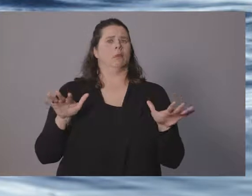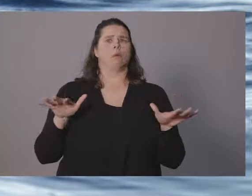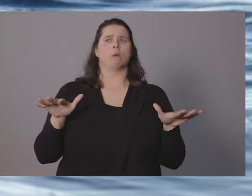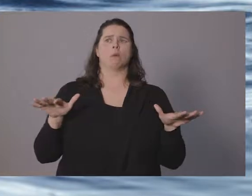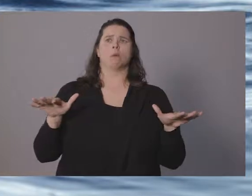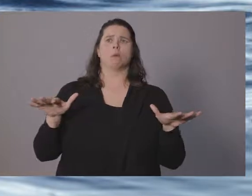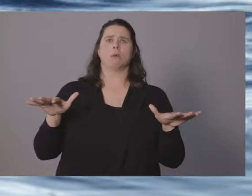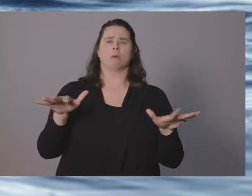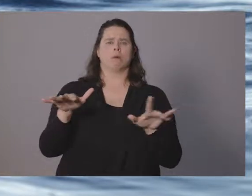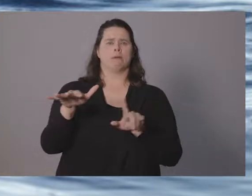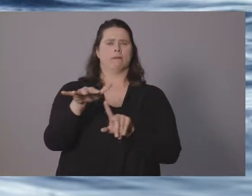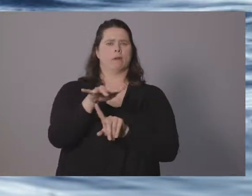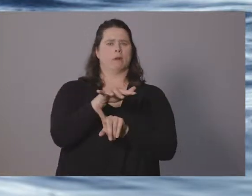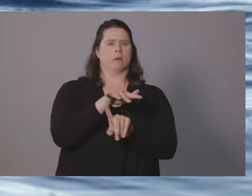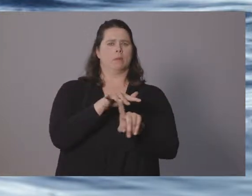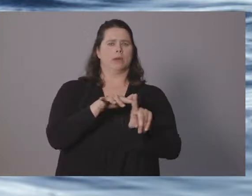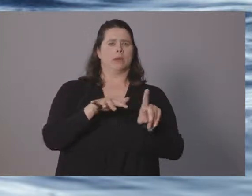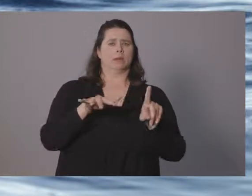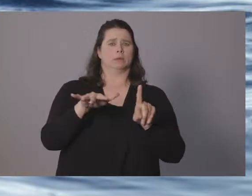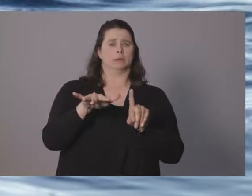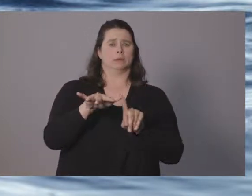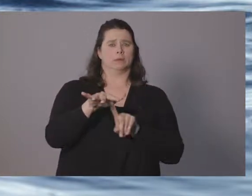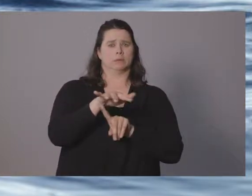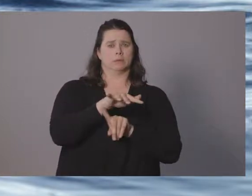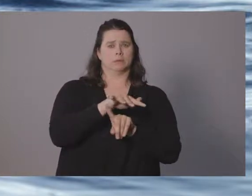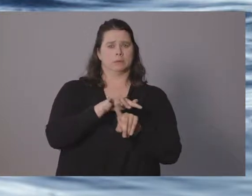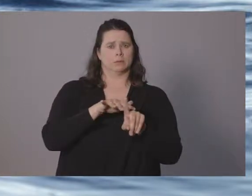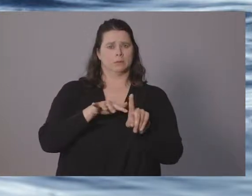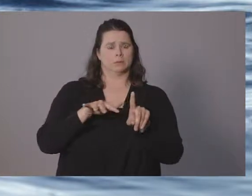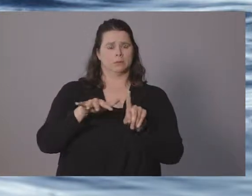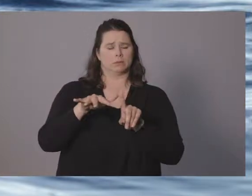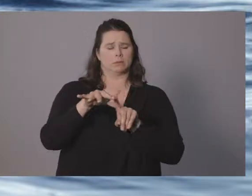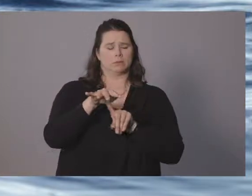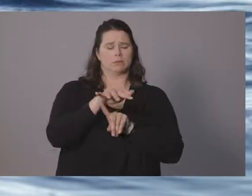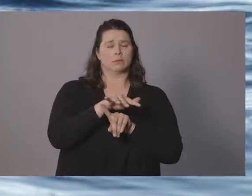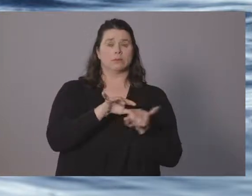expanding your awareness from self to include the external world as well.